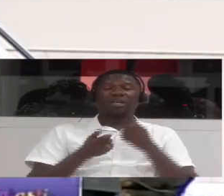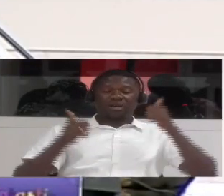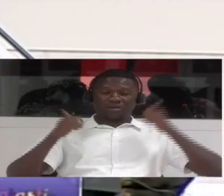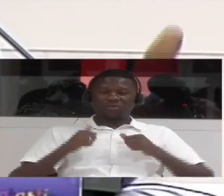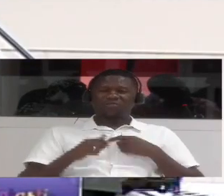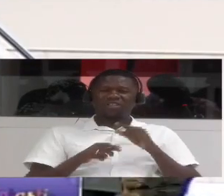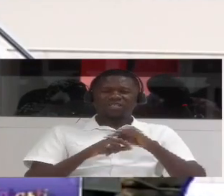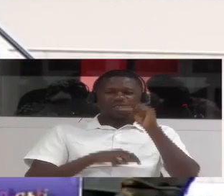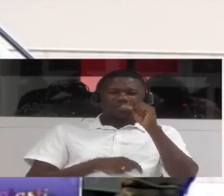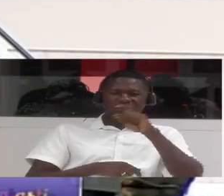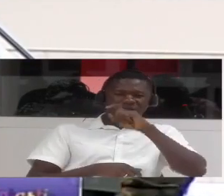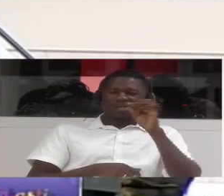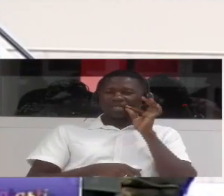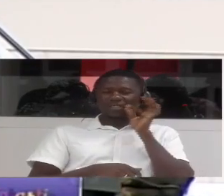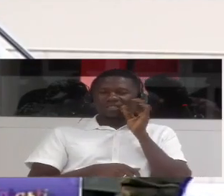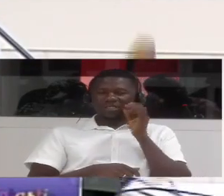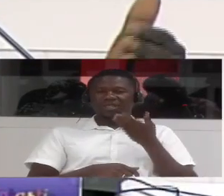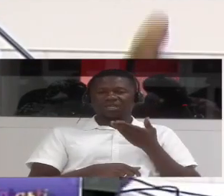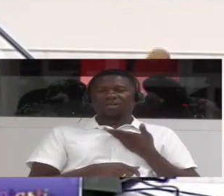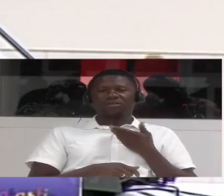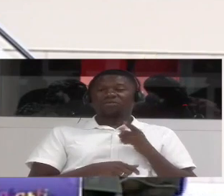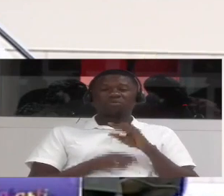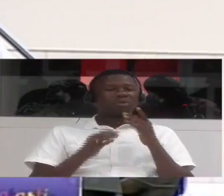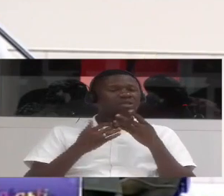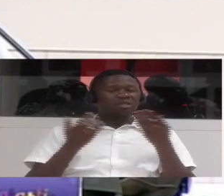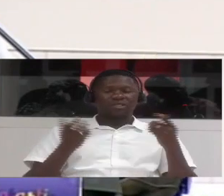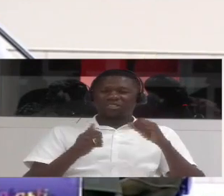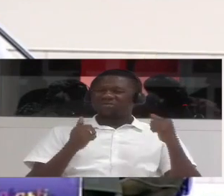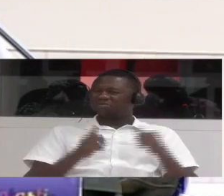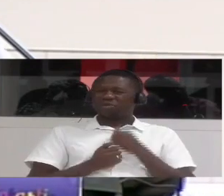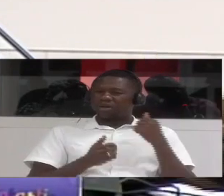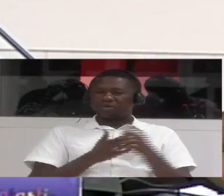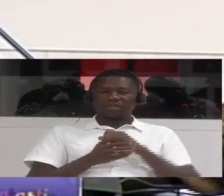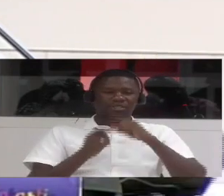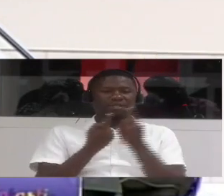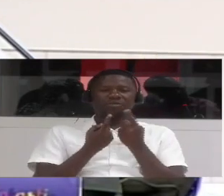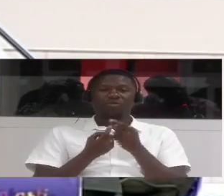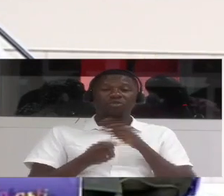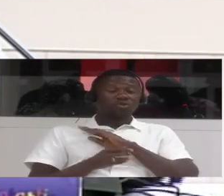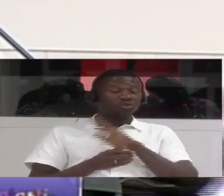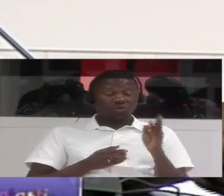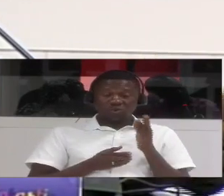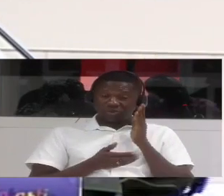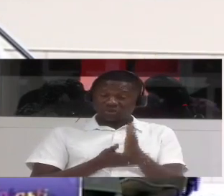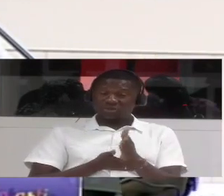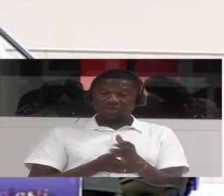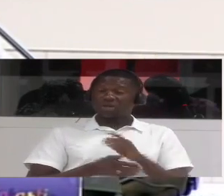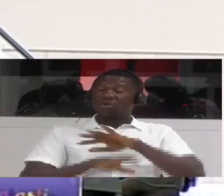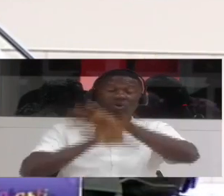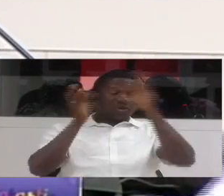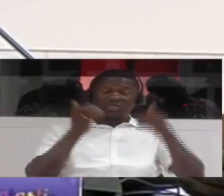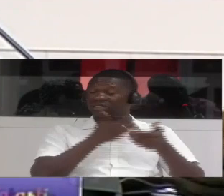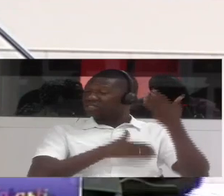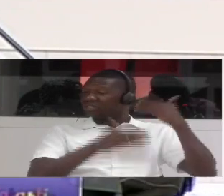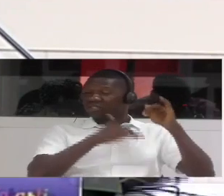answers, so many terrible things, with no justice at all. And all these years, we were looking for answers, we